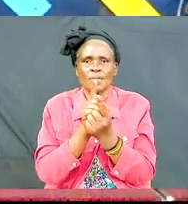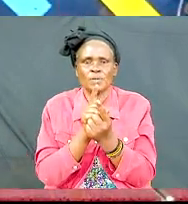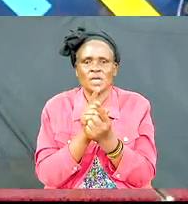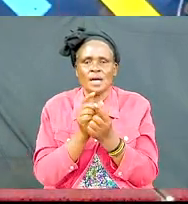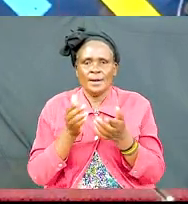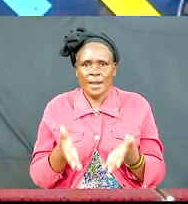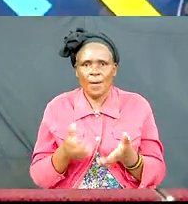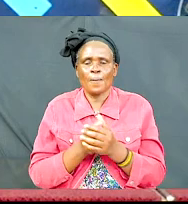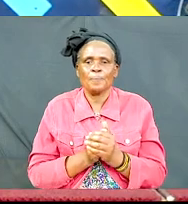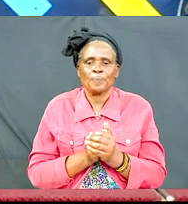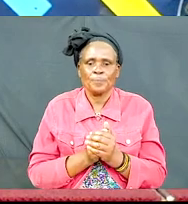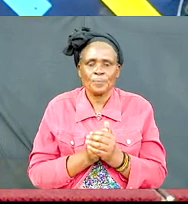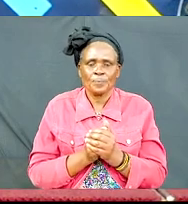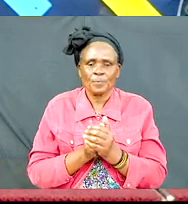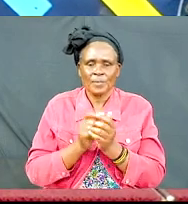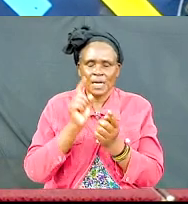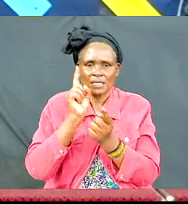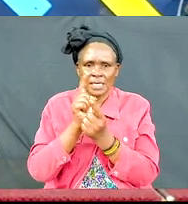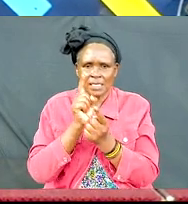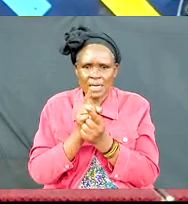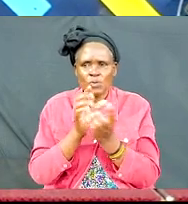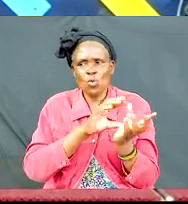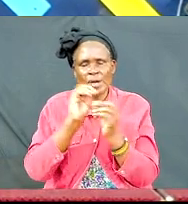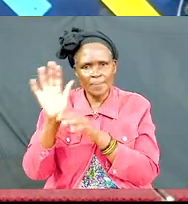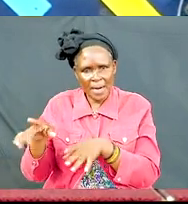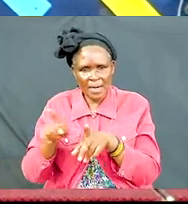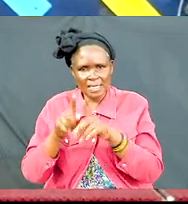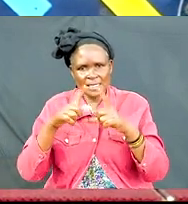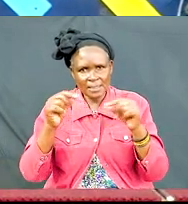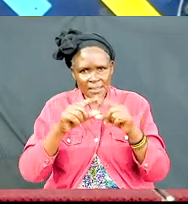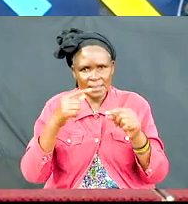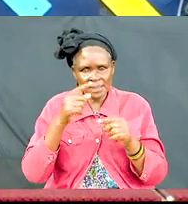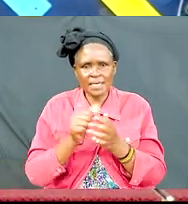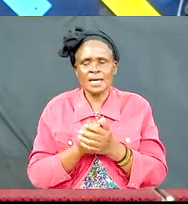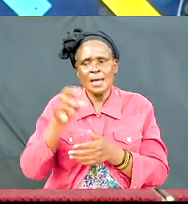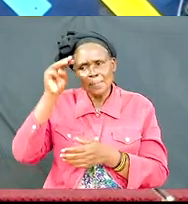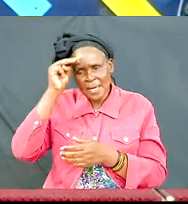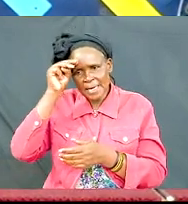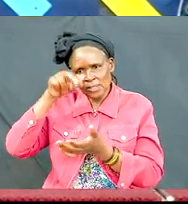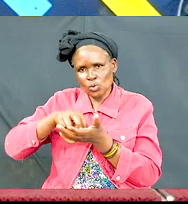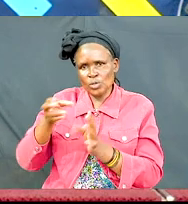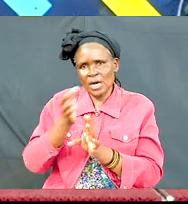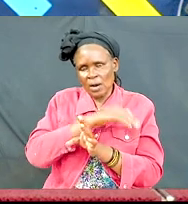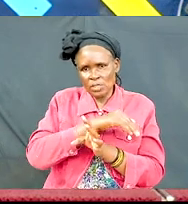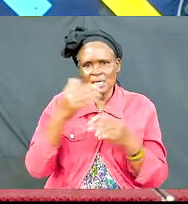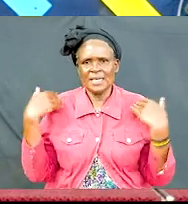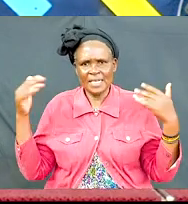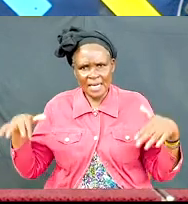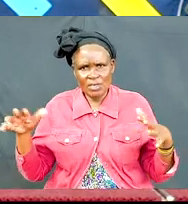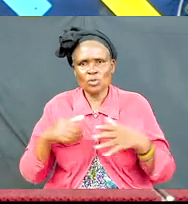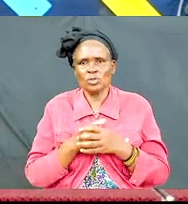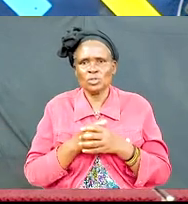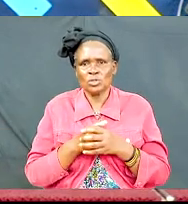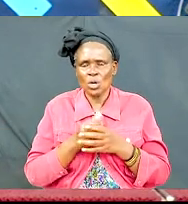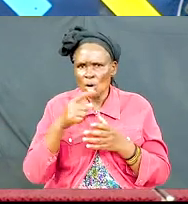Now, the disciples went back, as that scripture says. Mary stood outside. The angels, which to a